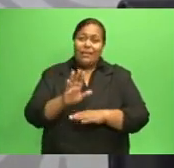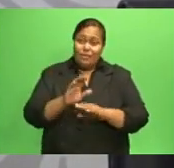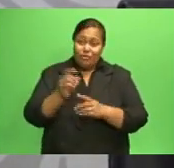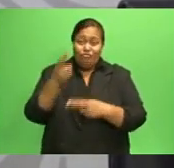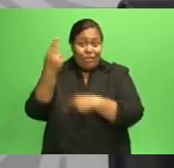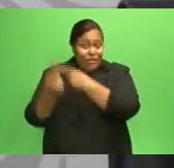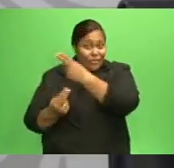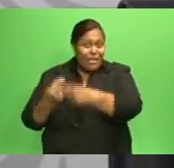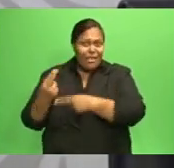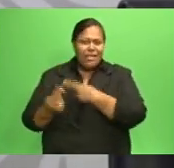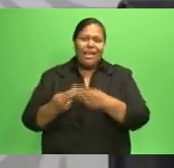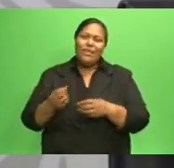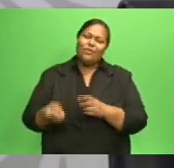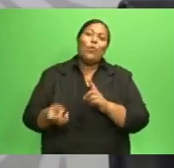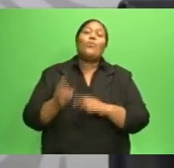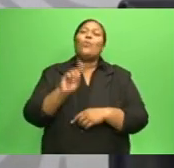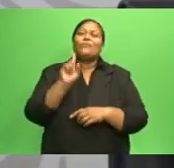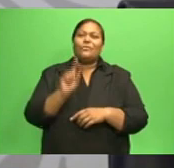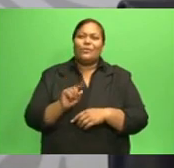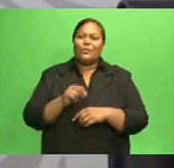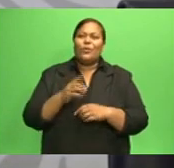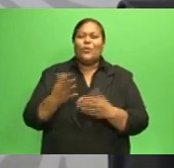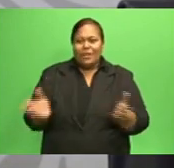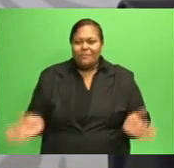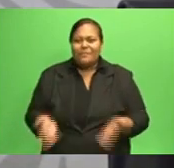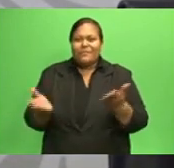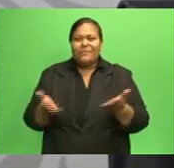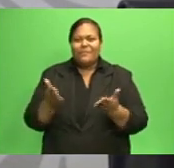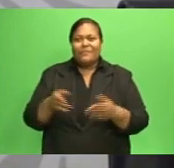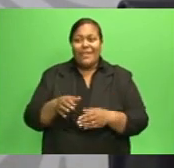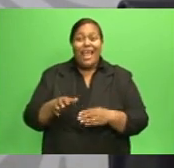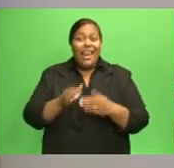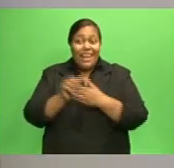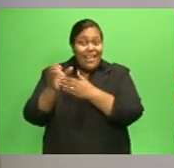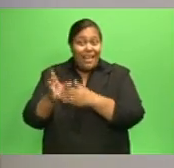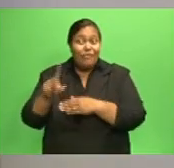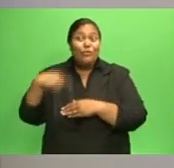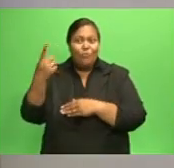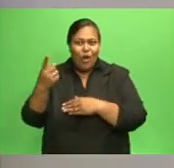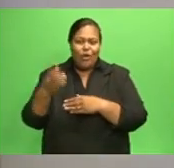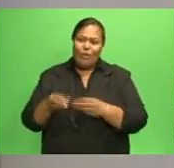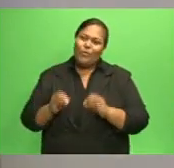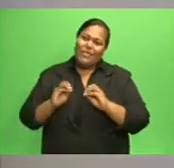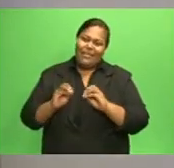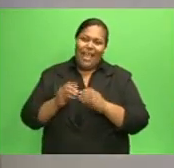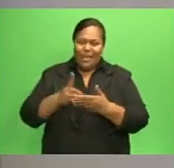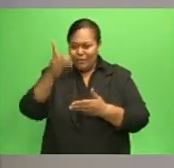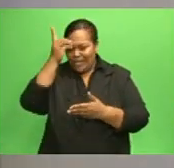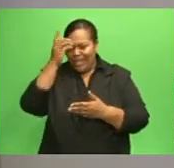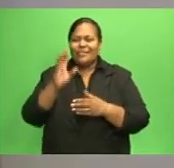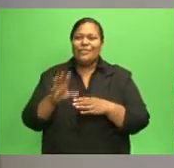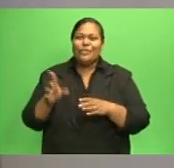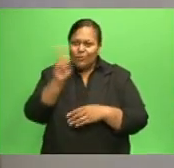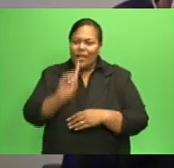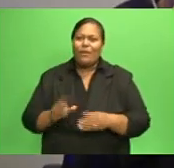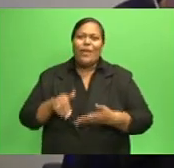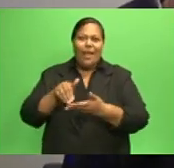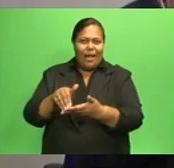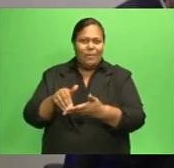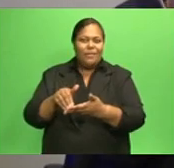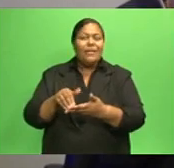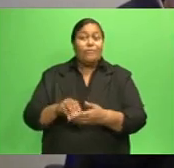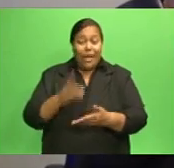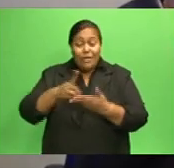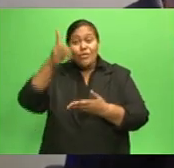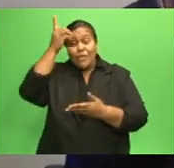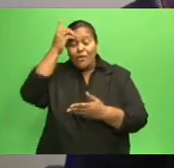our young people, our leaders for tomorrow, educated today. HFC Bank says education is one of the main instruments